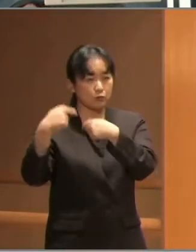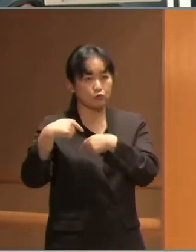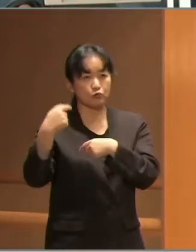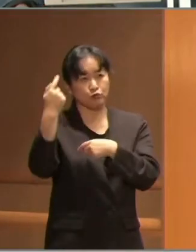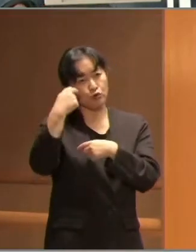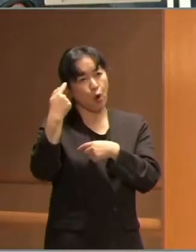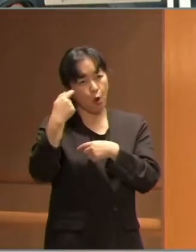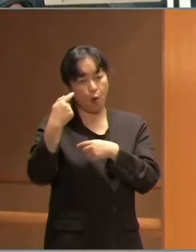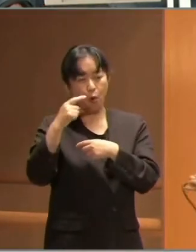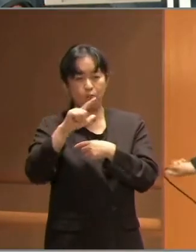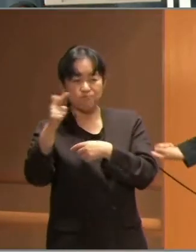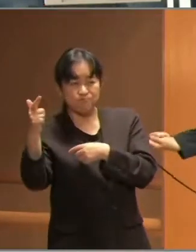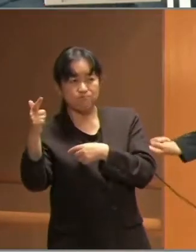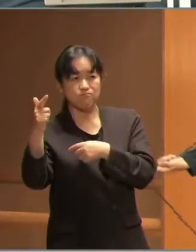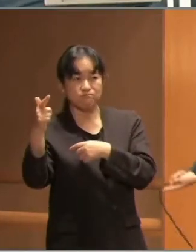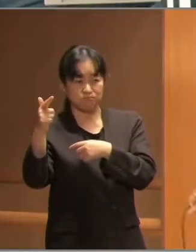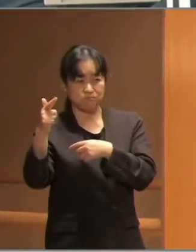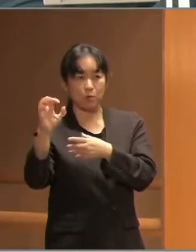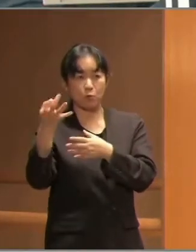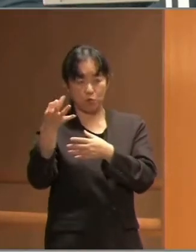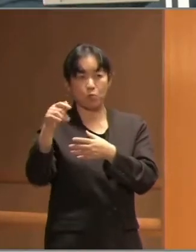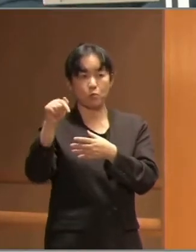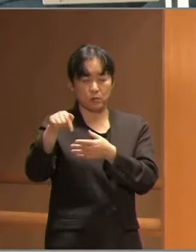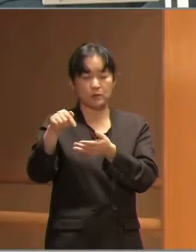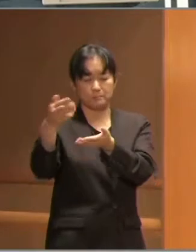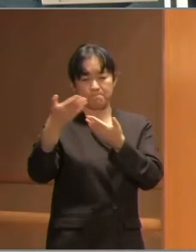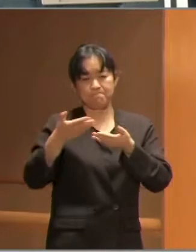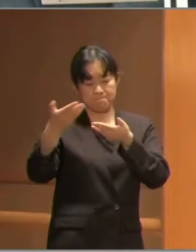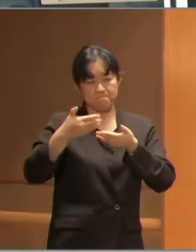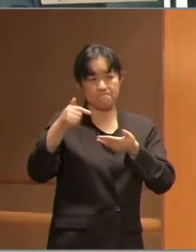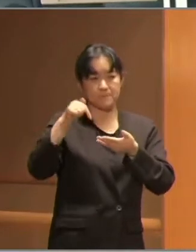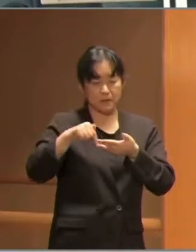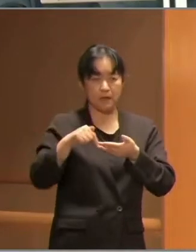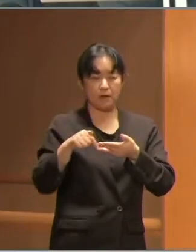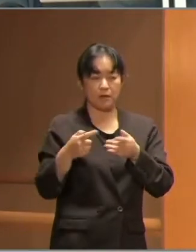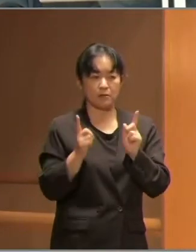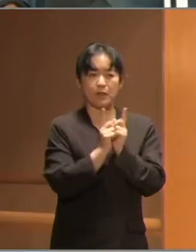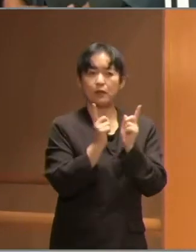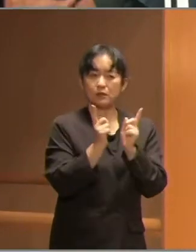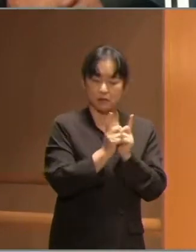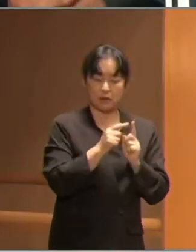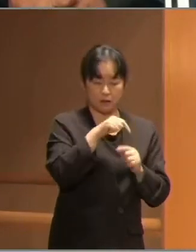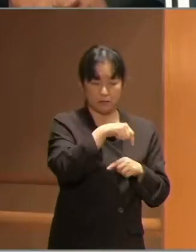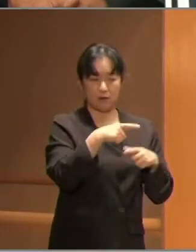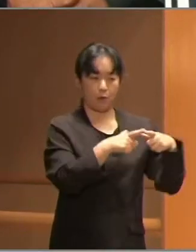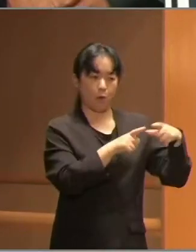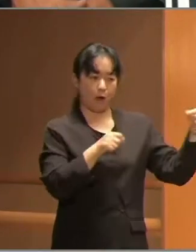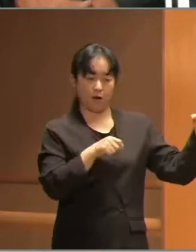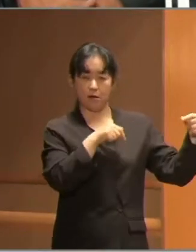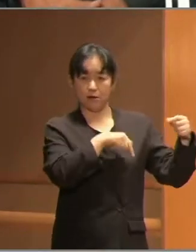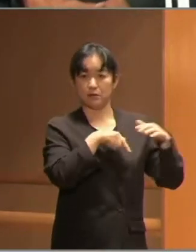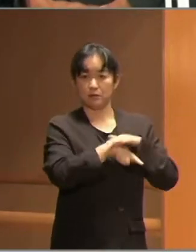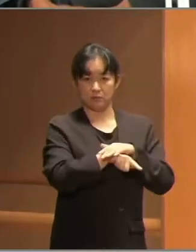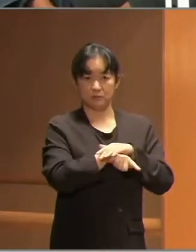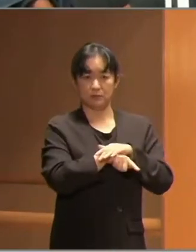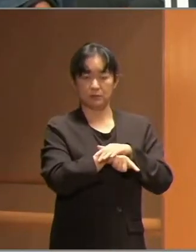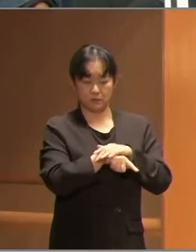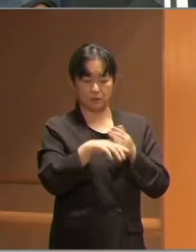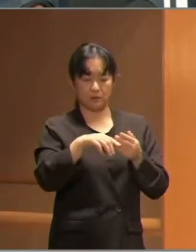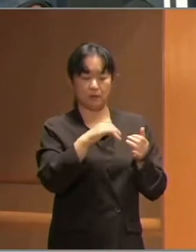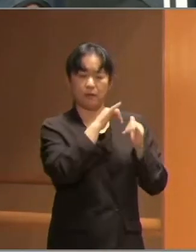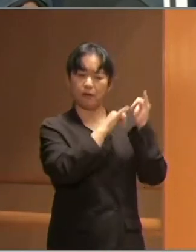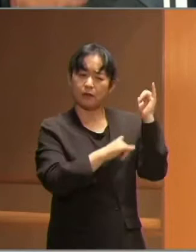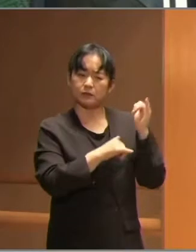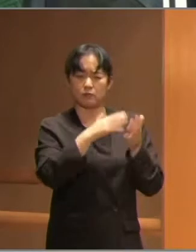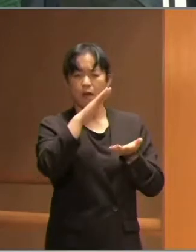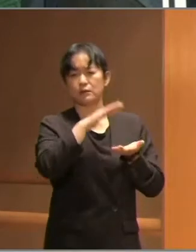was a time when paper from Europe came in, and for us to distinguish the paper locally made and the